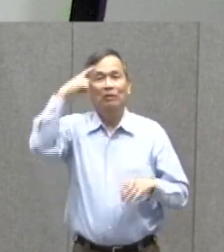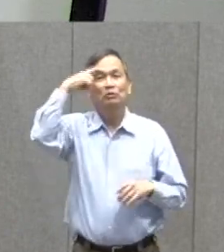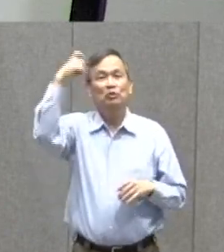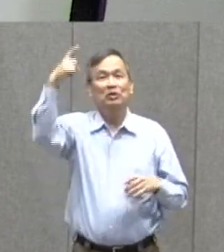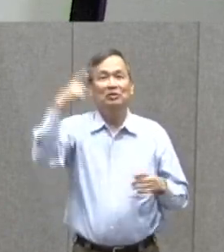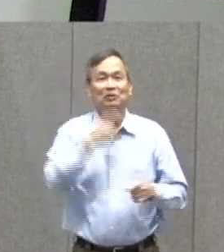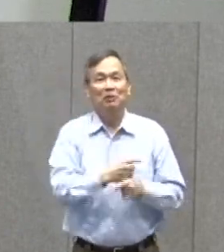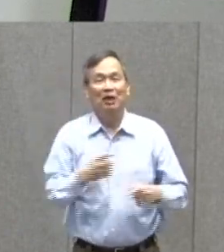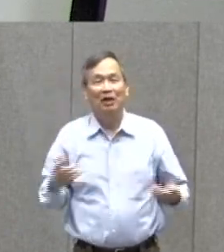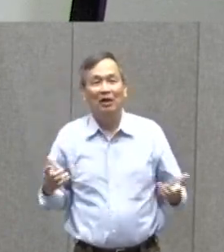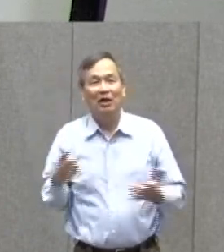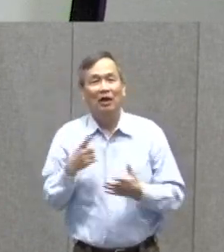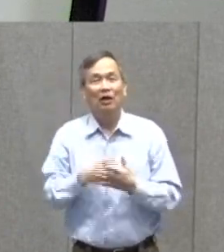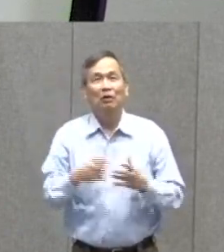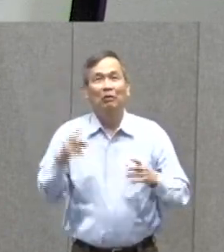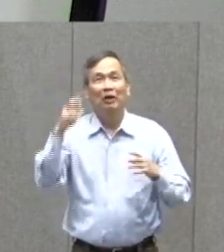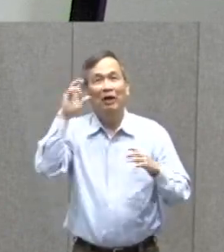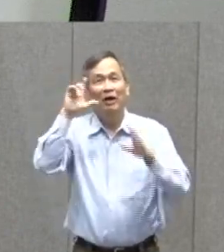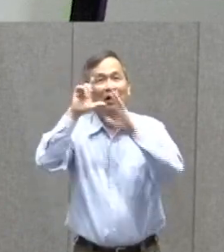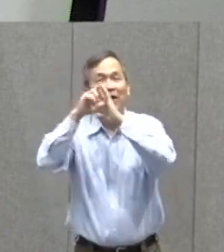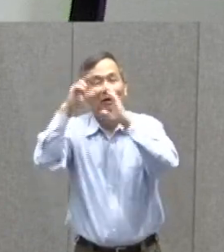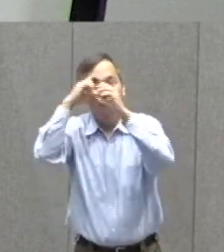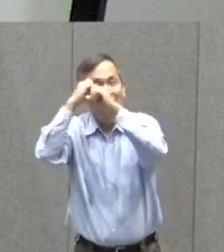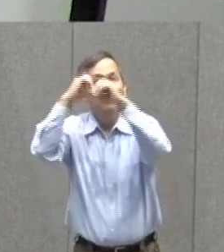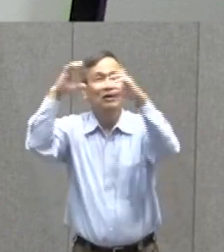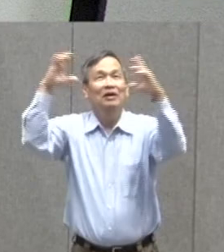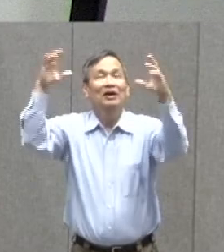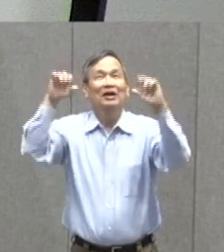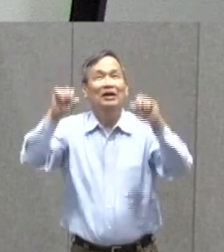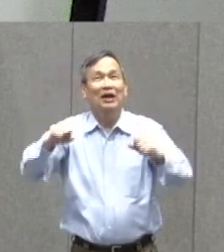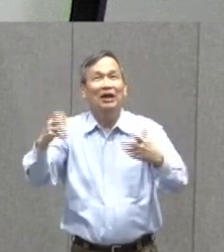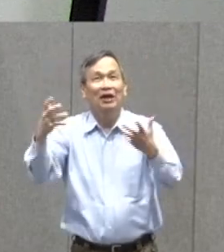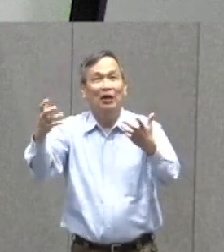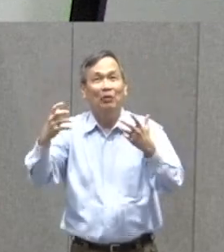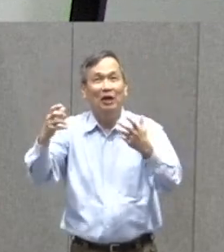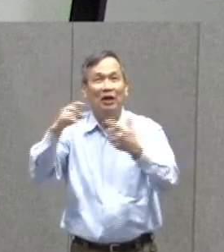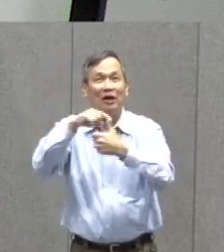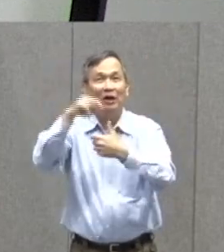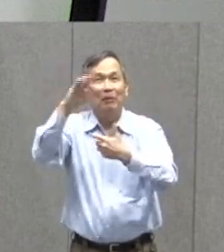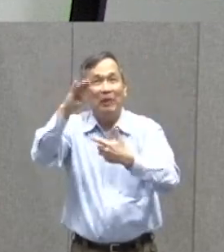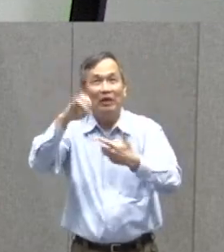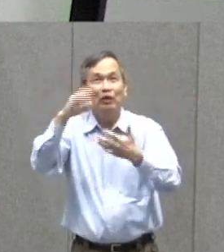different things that you can do, different places, who you can be, your new friends, and so forth.